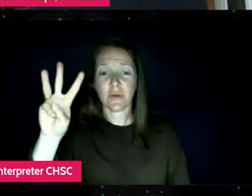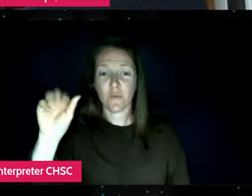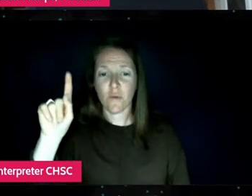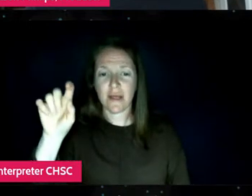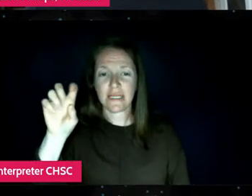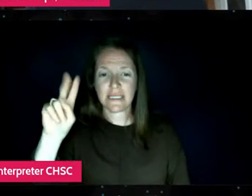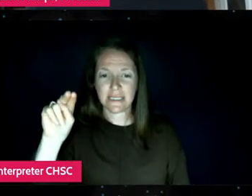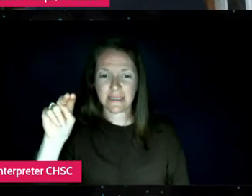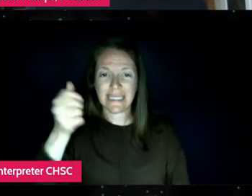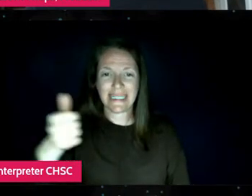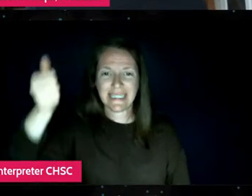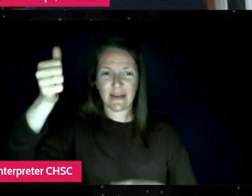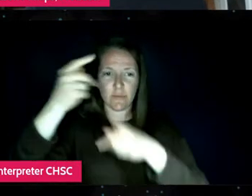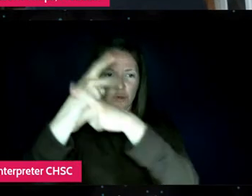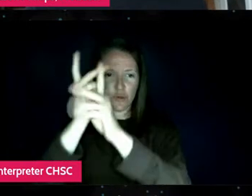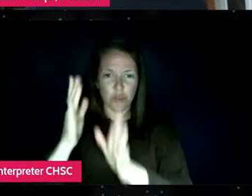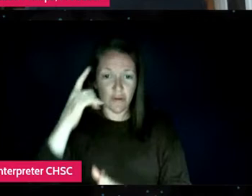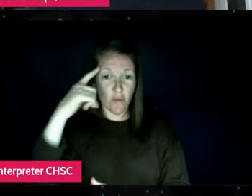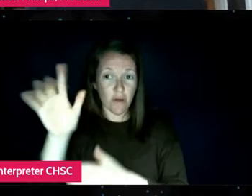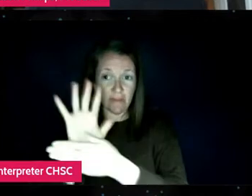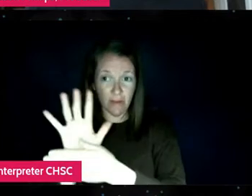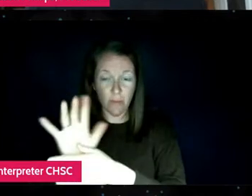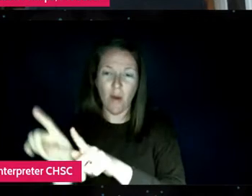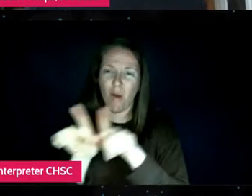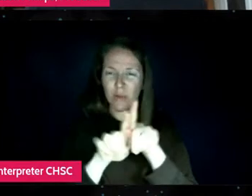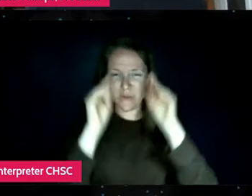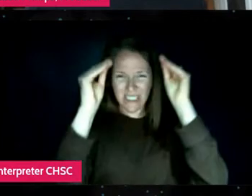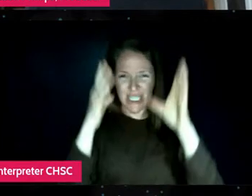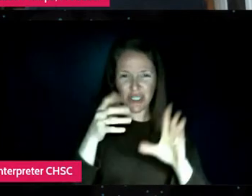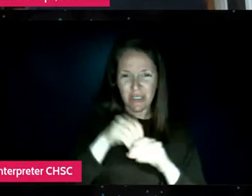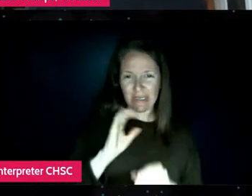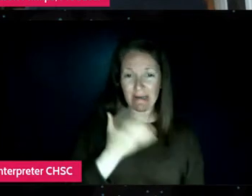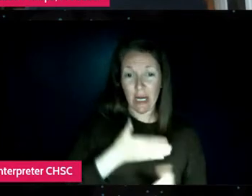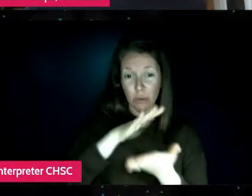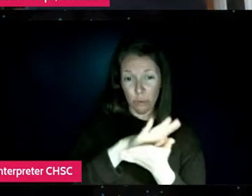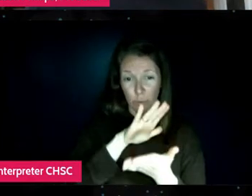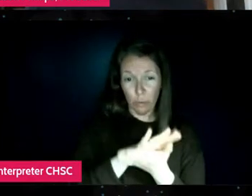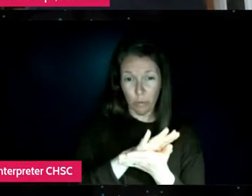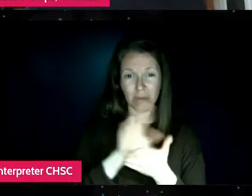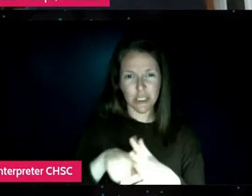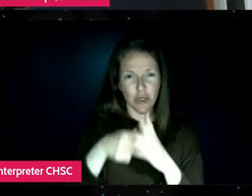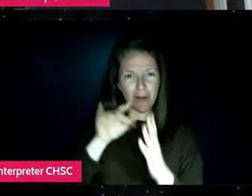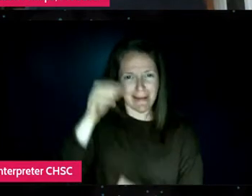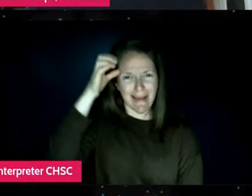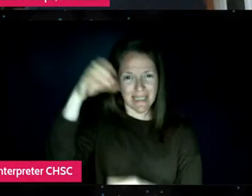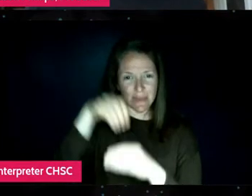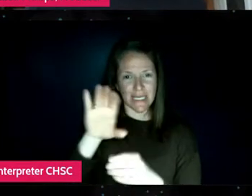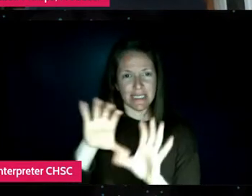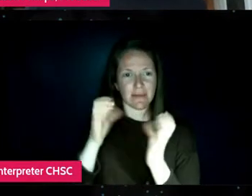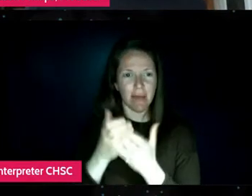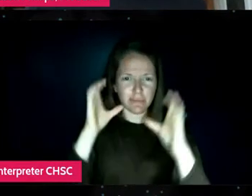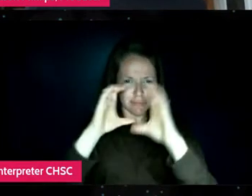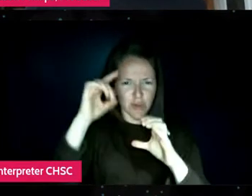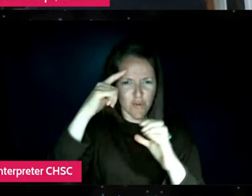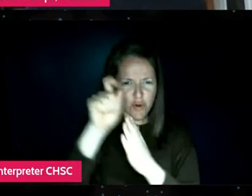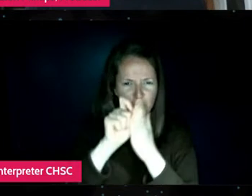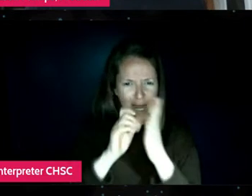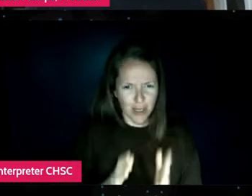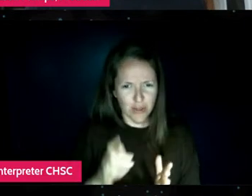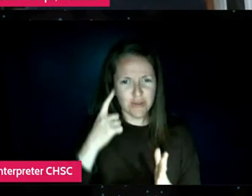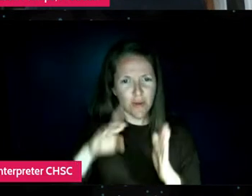the film, but also one of the professors at the school, had spearheaded the concept for his class, and he was looking for writers at the USC program to